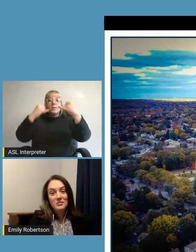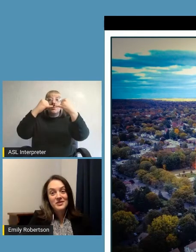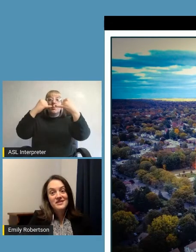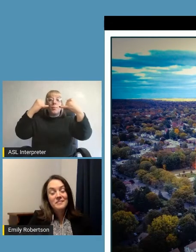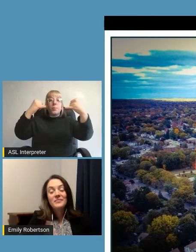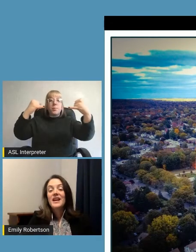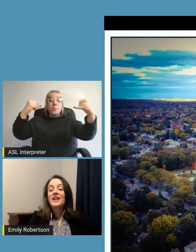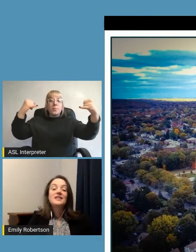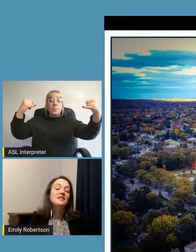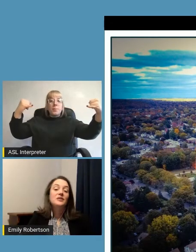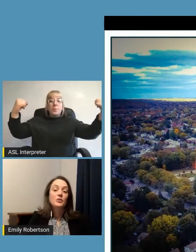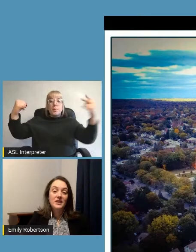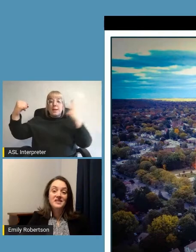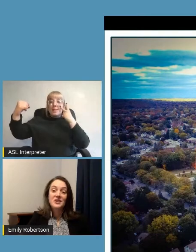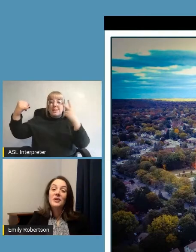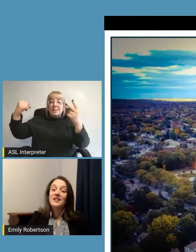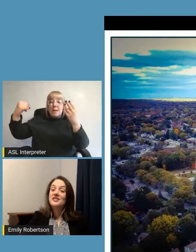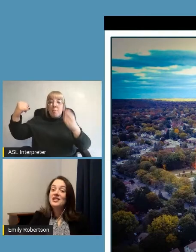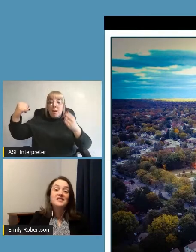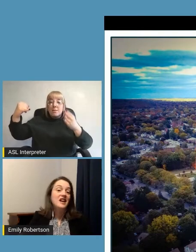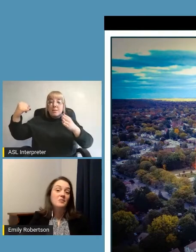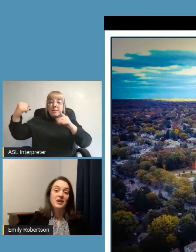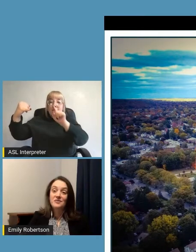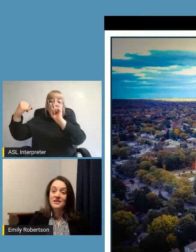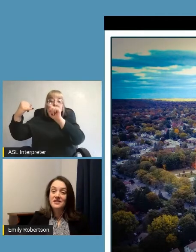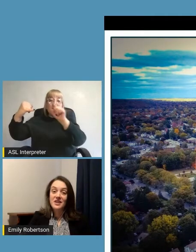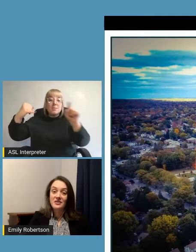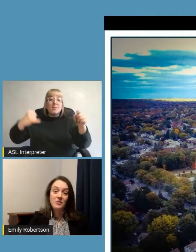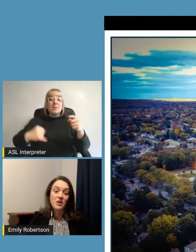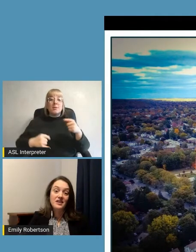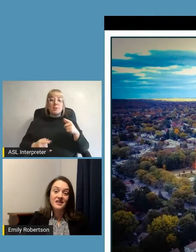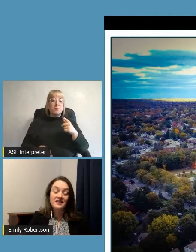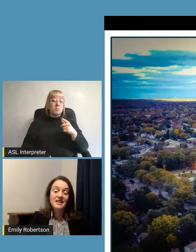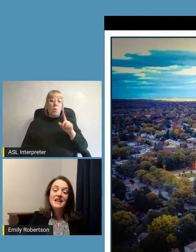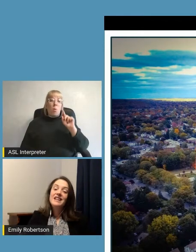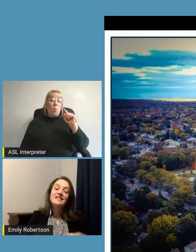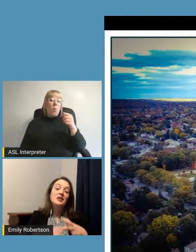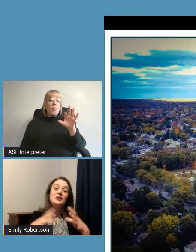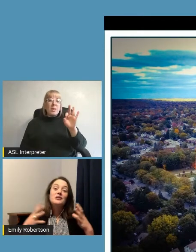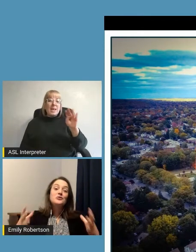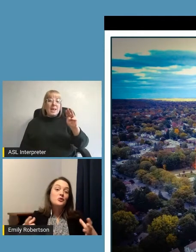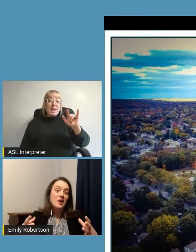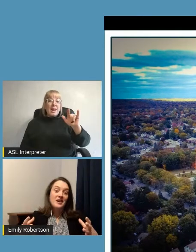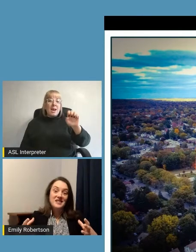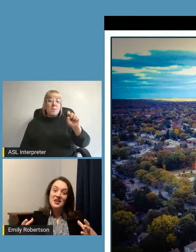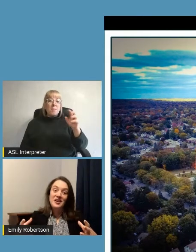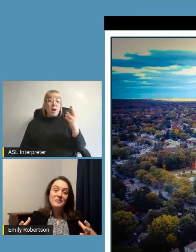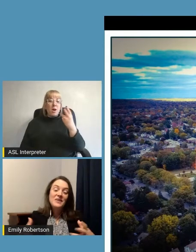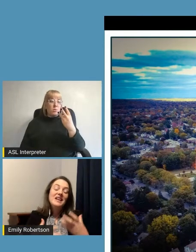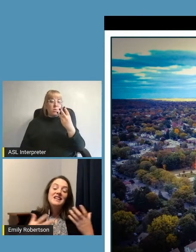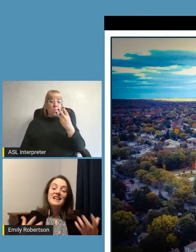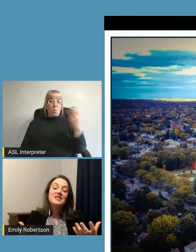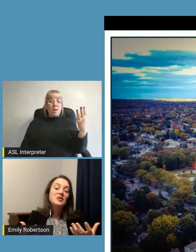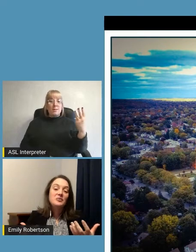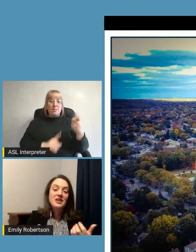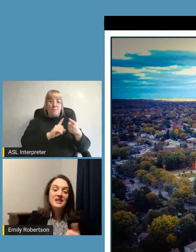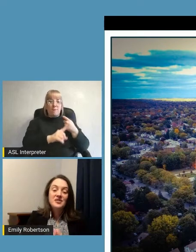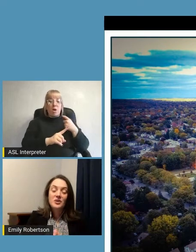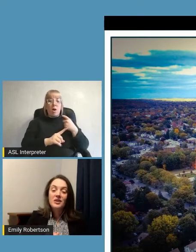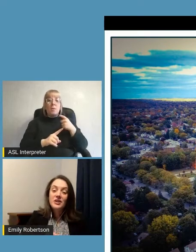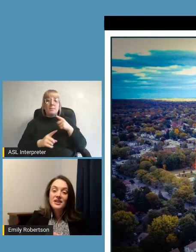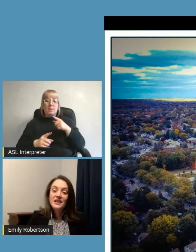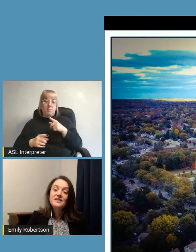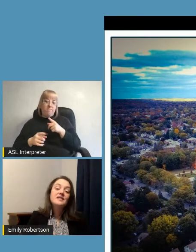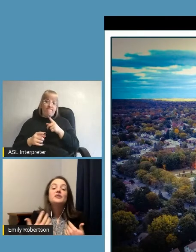its skyscrapers. And GORE Place is located just 9 miles west of downtown Boston. It's like a little jewel box here. It has